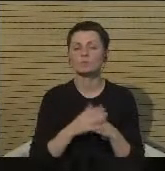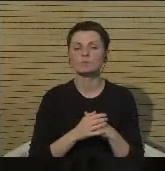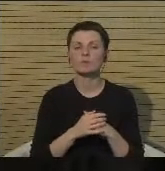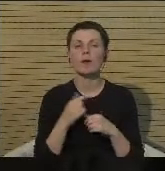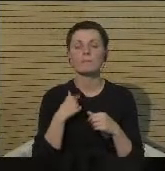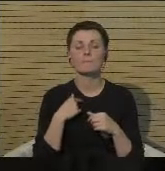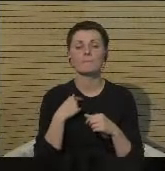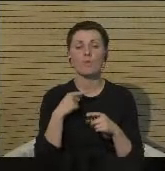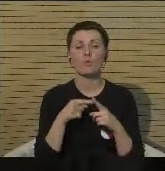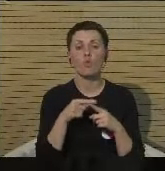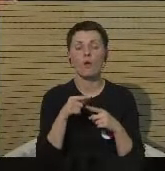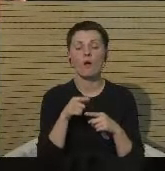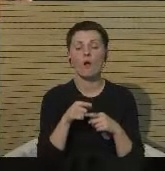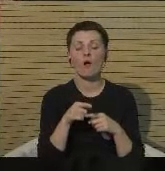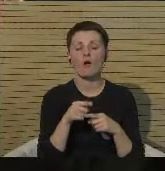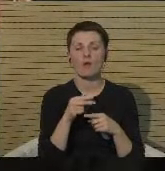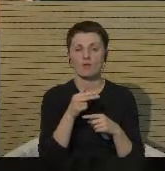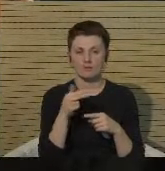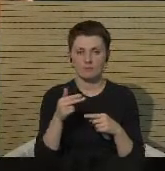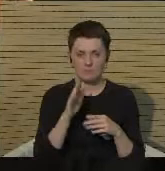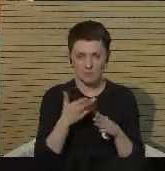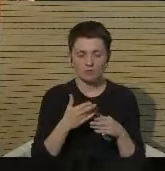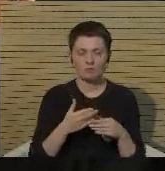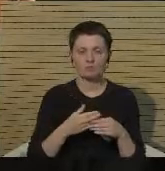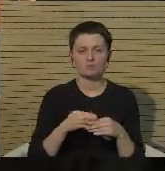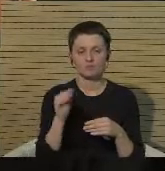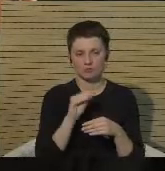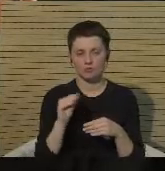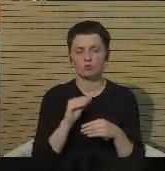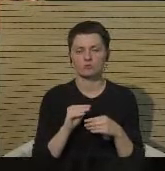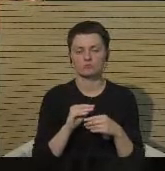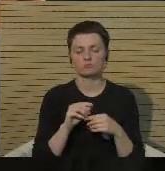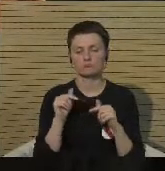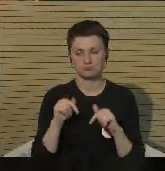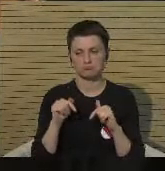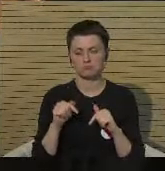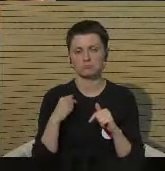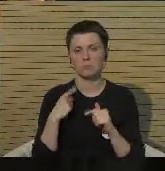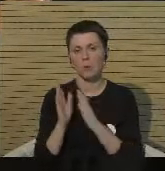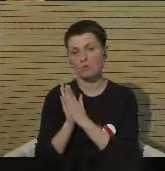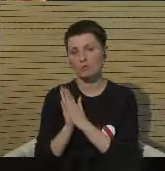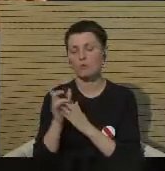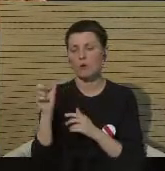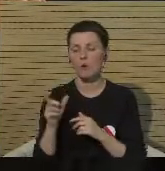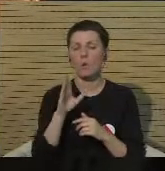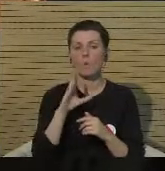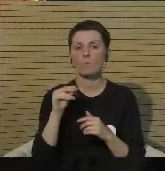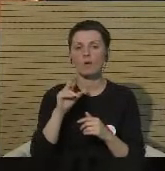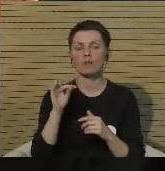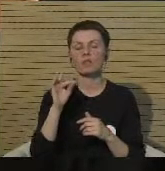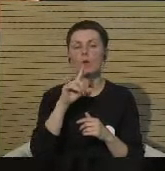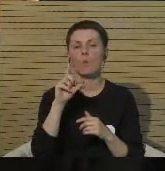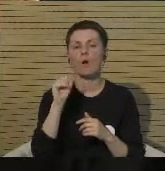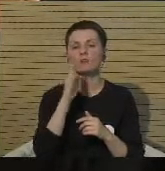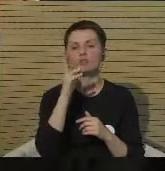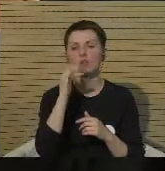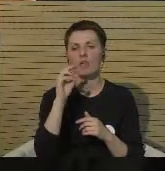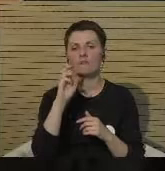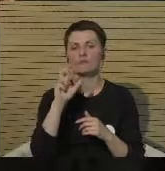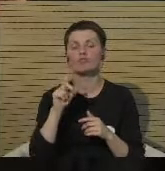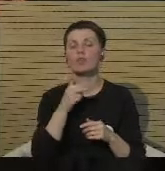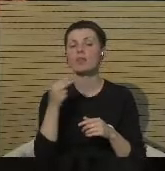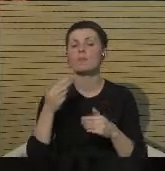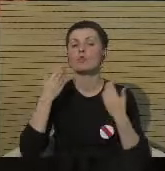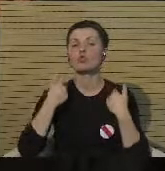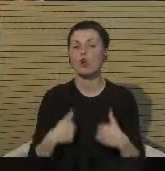together. Well, let's stop for a moment at this point. Perhaps we can have